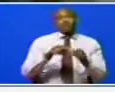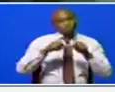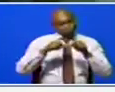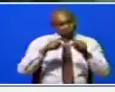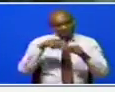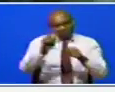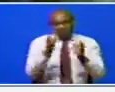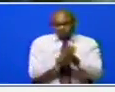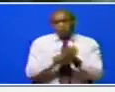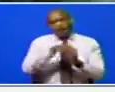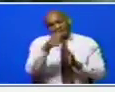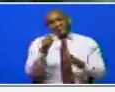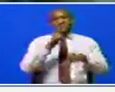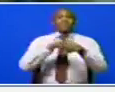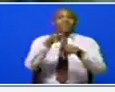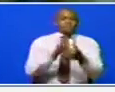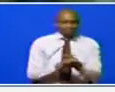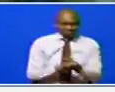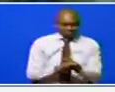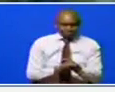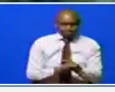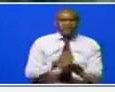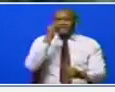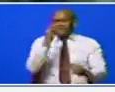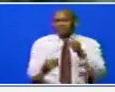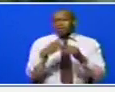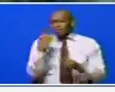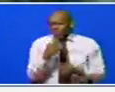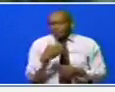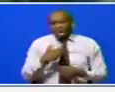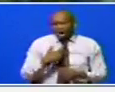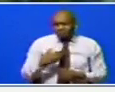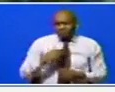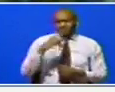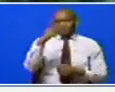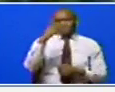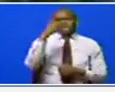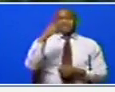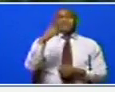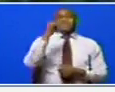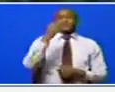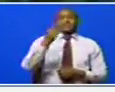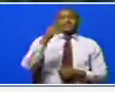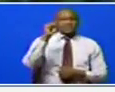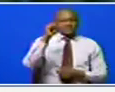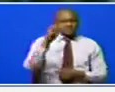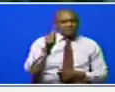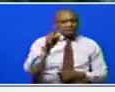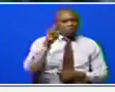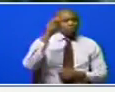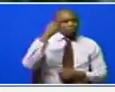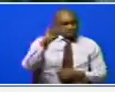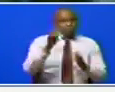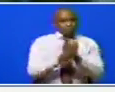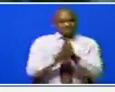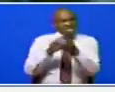of course, for the another regime here. And the lastly, of course, we also have Kisauni and Nyali. And Kisauni and Nyali, I have to bring you up to